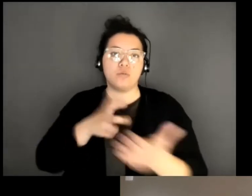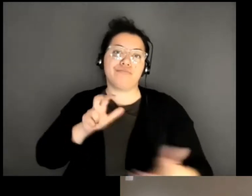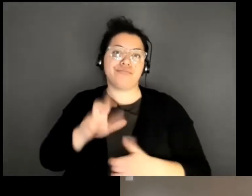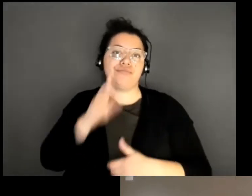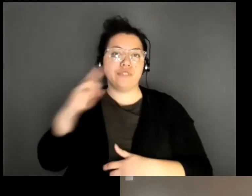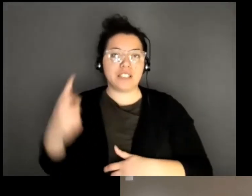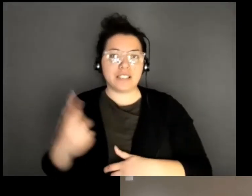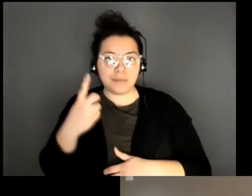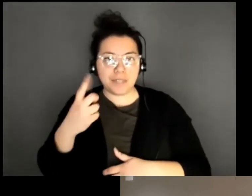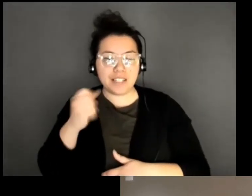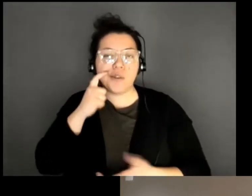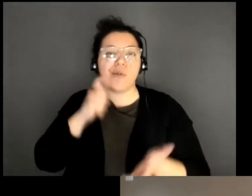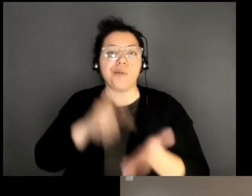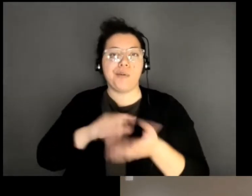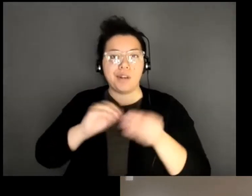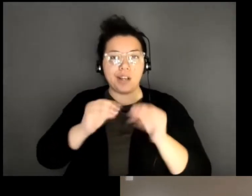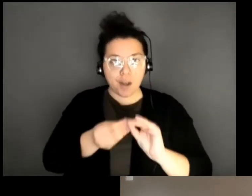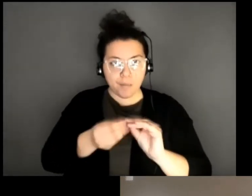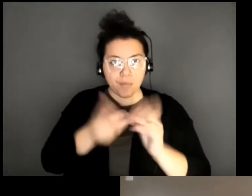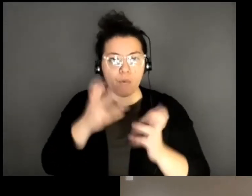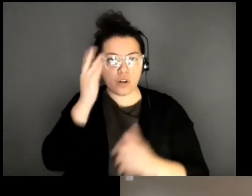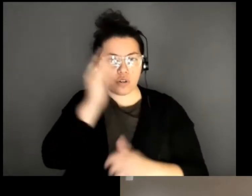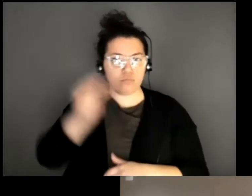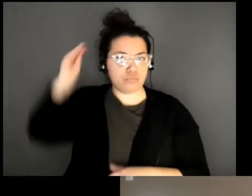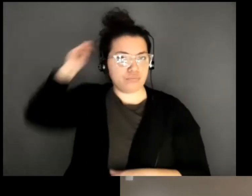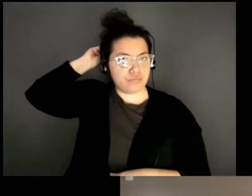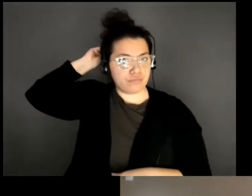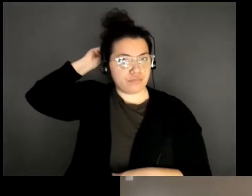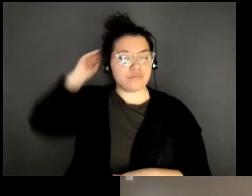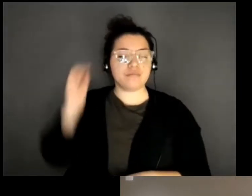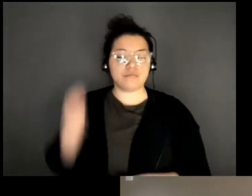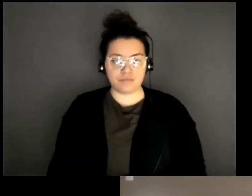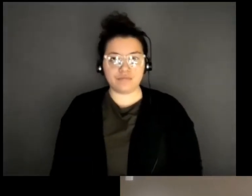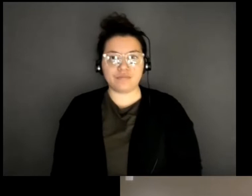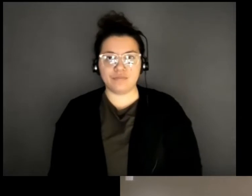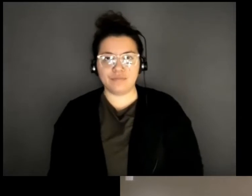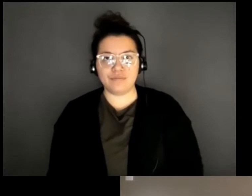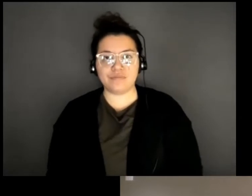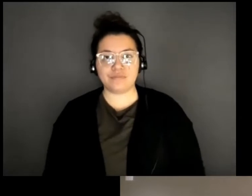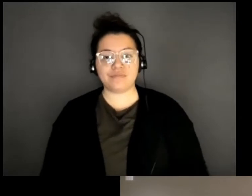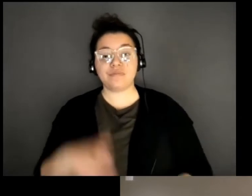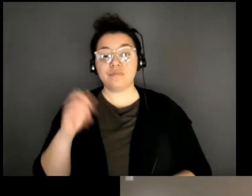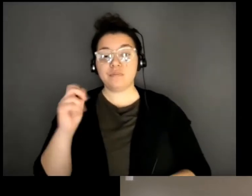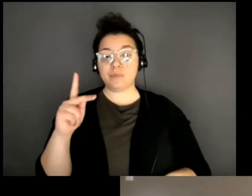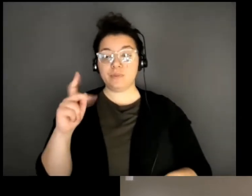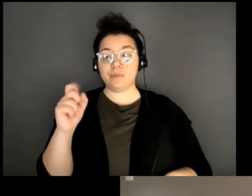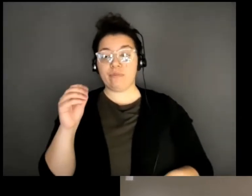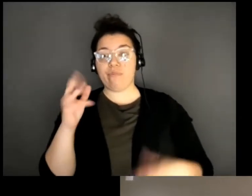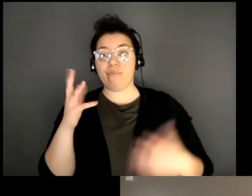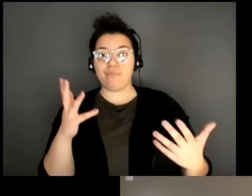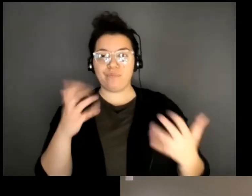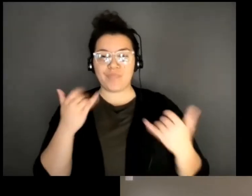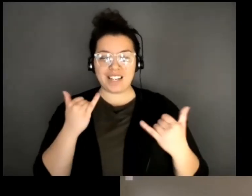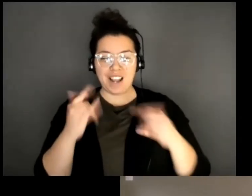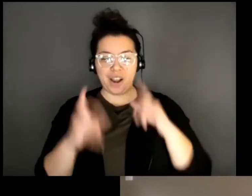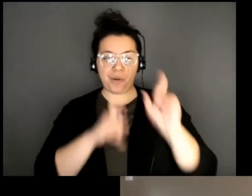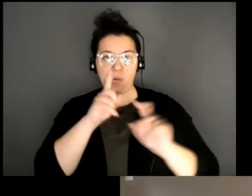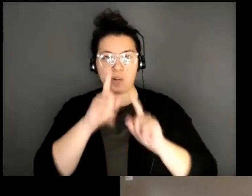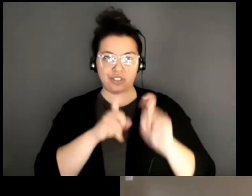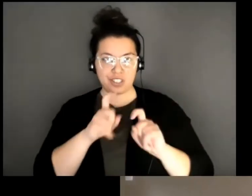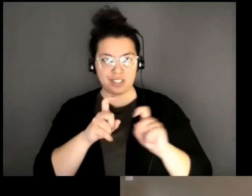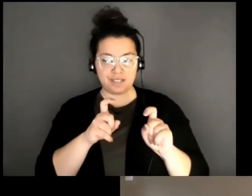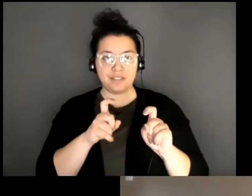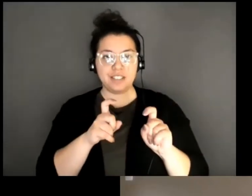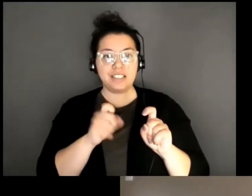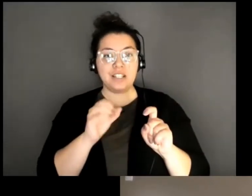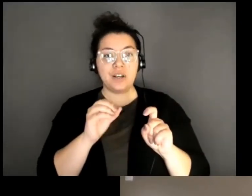numbers today and keep your ear out for that. So, okay, let's go to some questions. We have some good ones. Let's